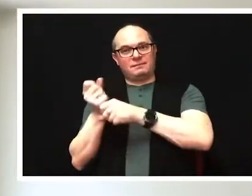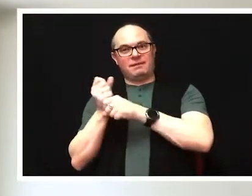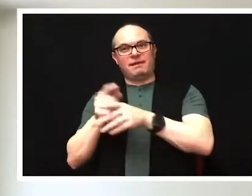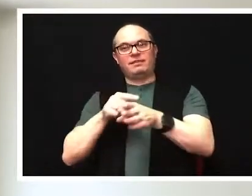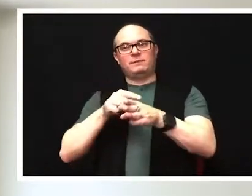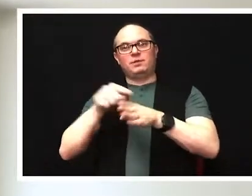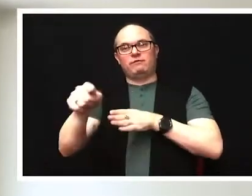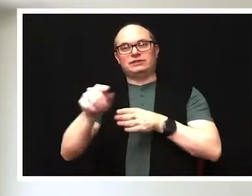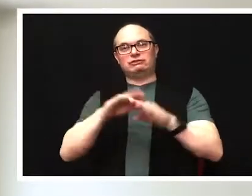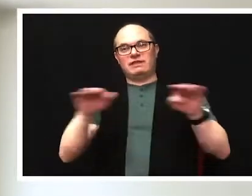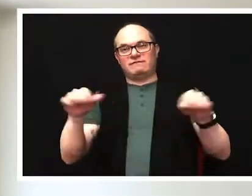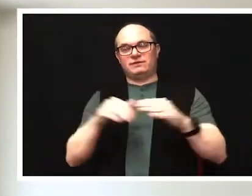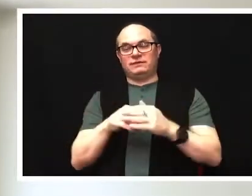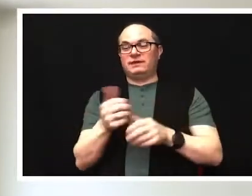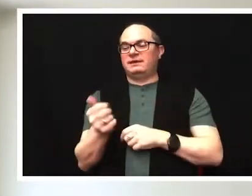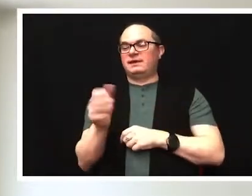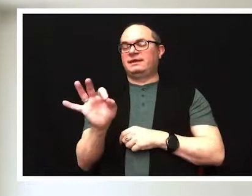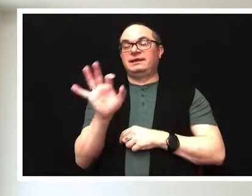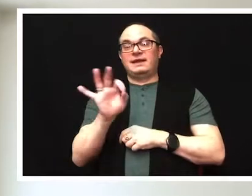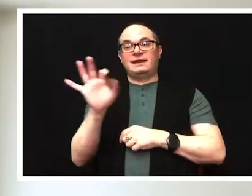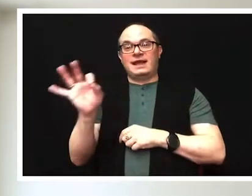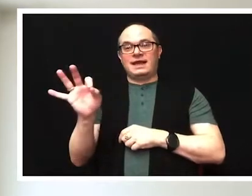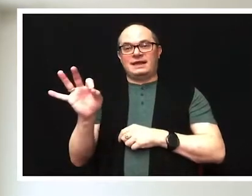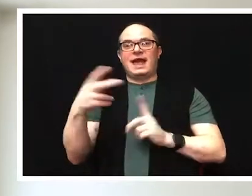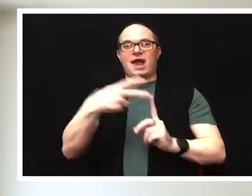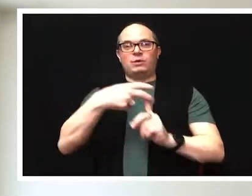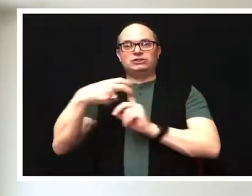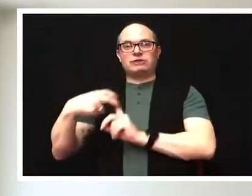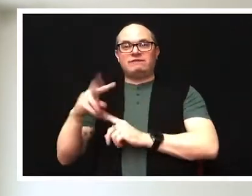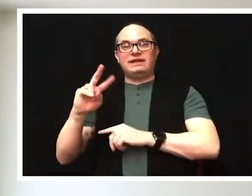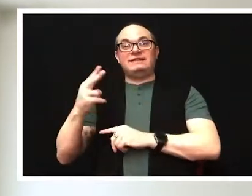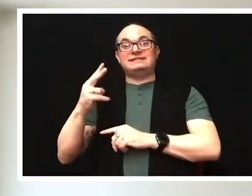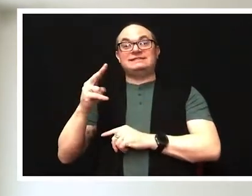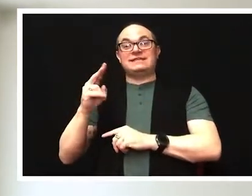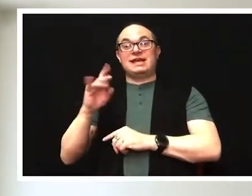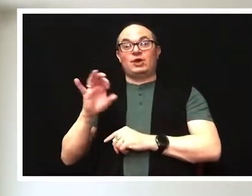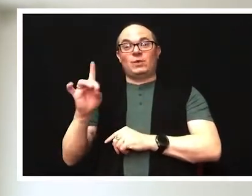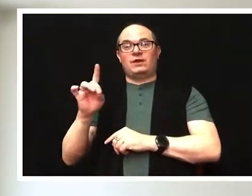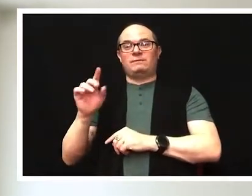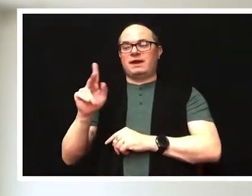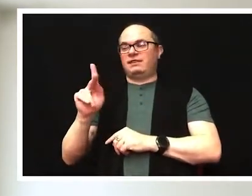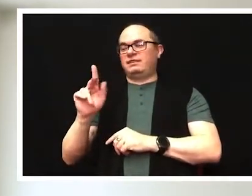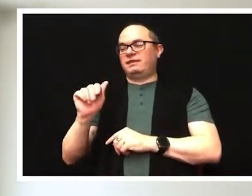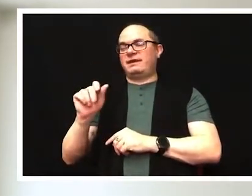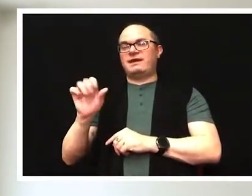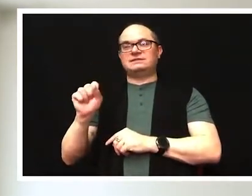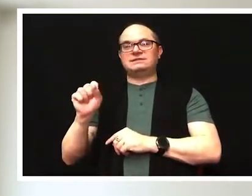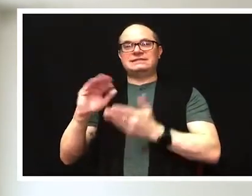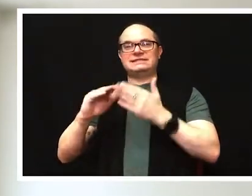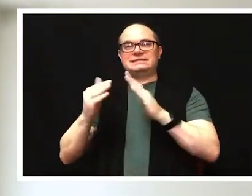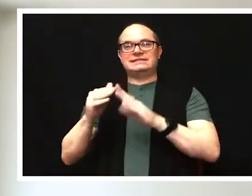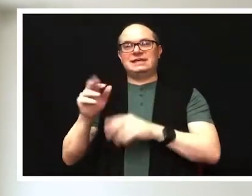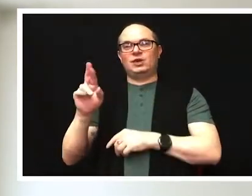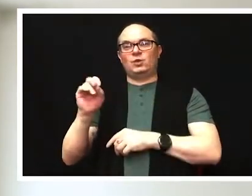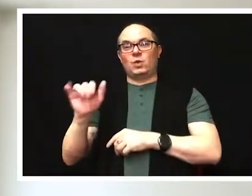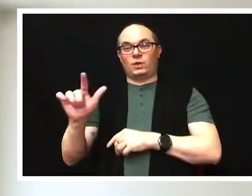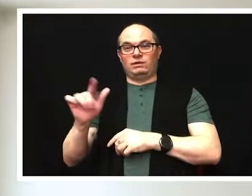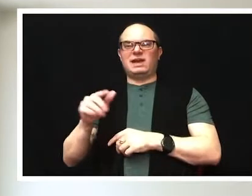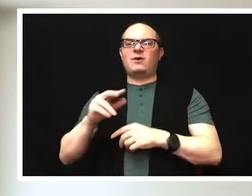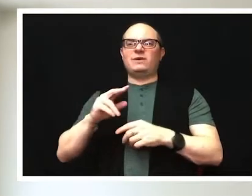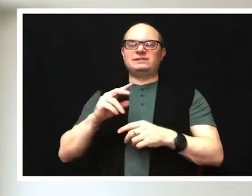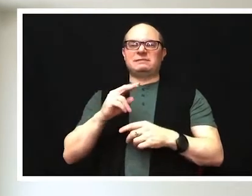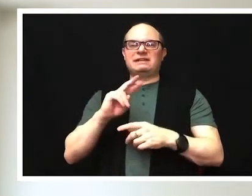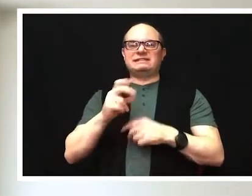the professional level. In 1999, I was drafted in the second round by the Kansas City Royals. I was in my junior year of a